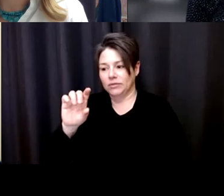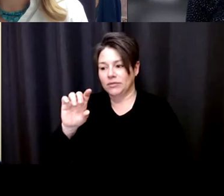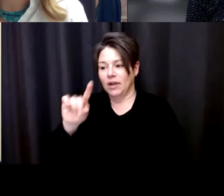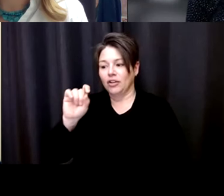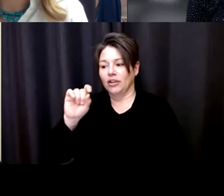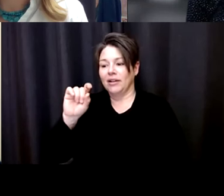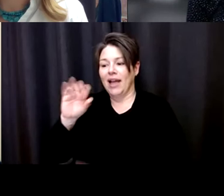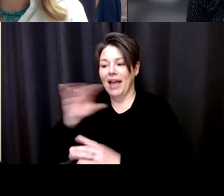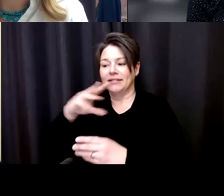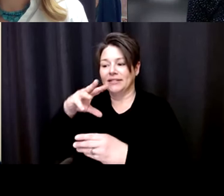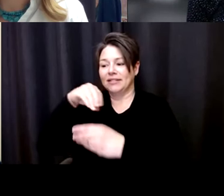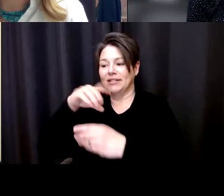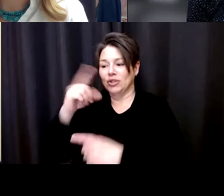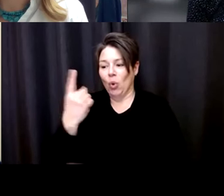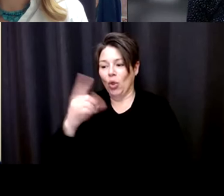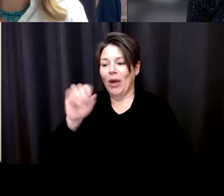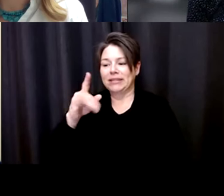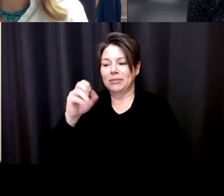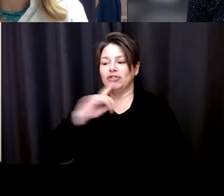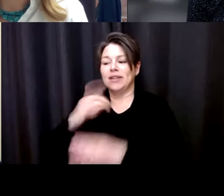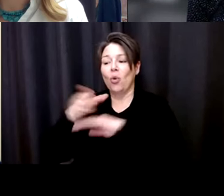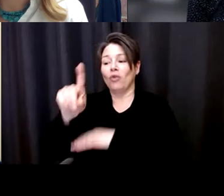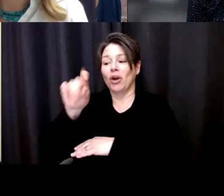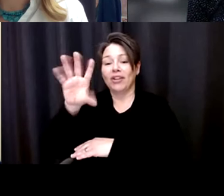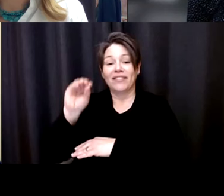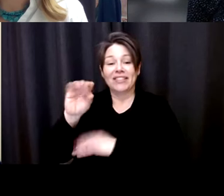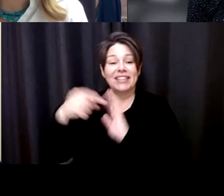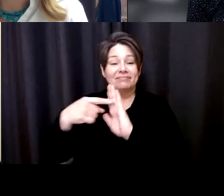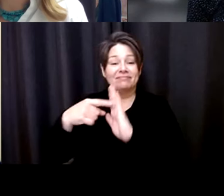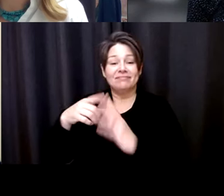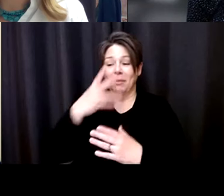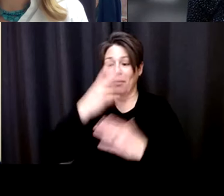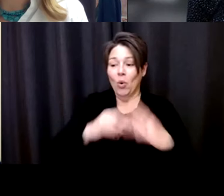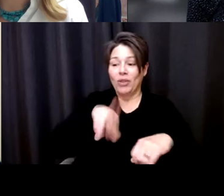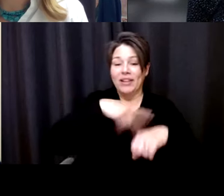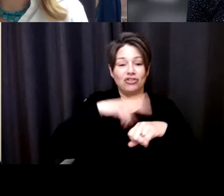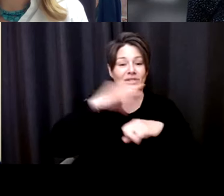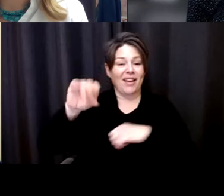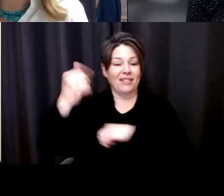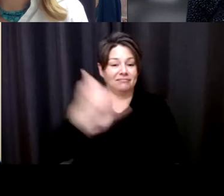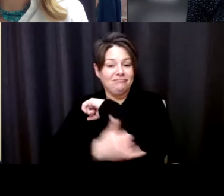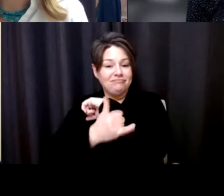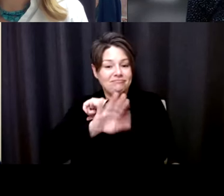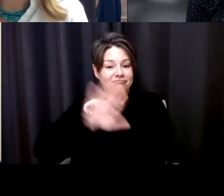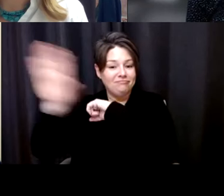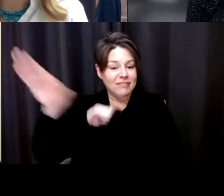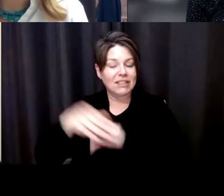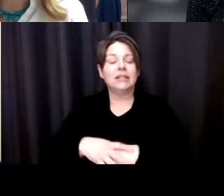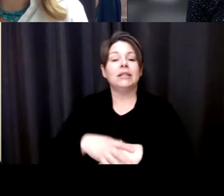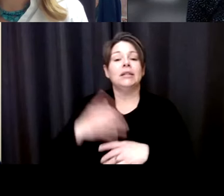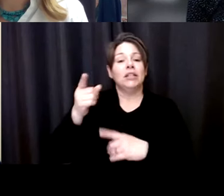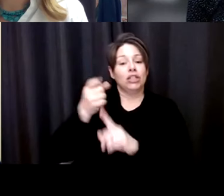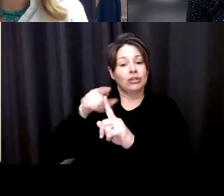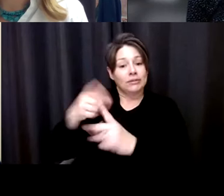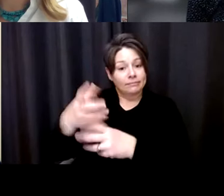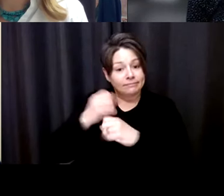in over 150 exhibitions, both nationally and abroad. She has received more than